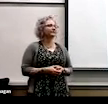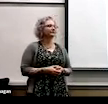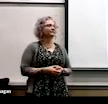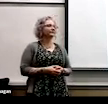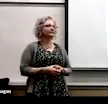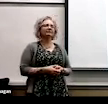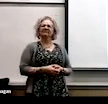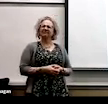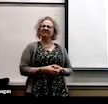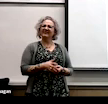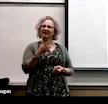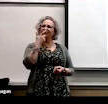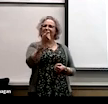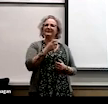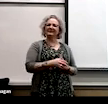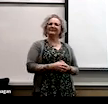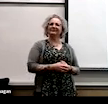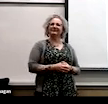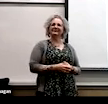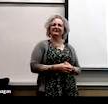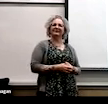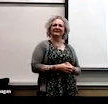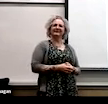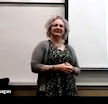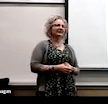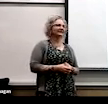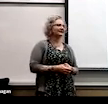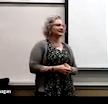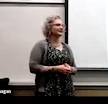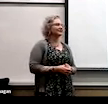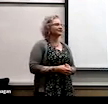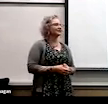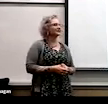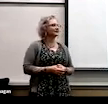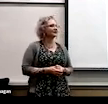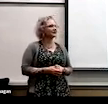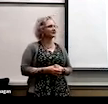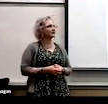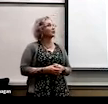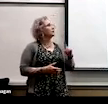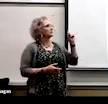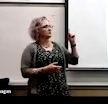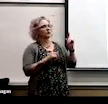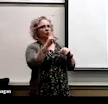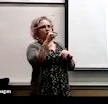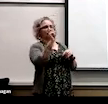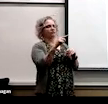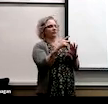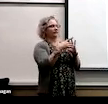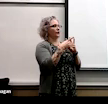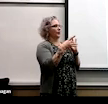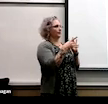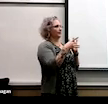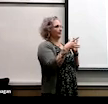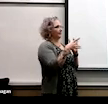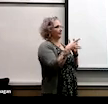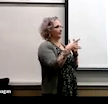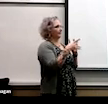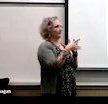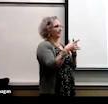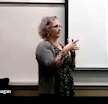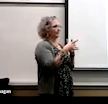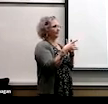Interesting phenomenon. Ashley, had a comment? Yeah, Dr. Galloway, who was our first clinical fellow here,